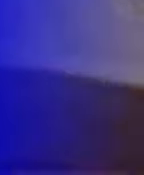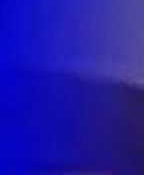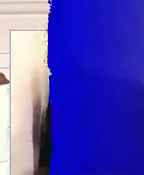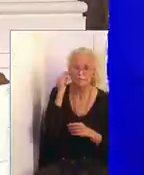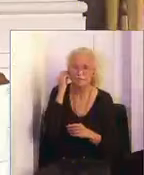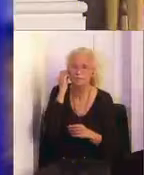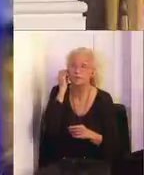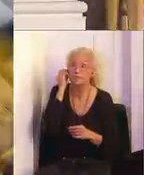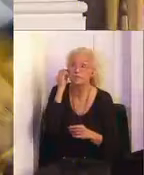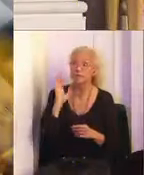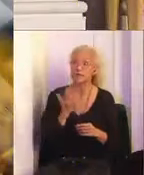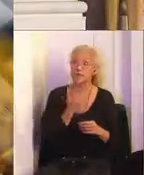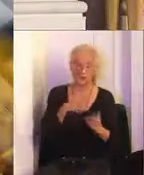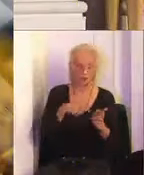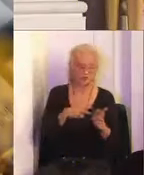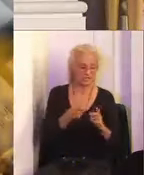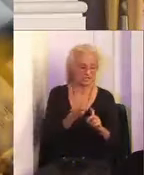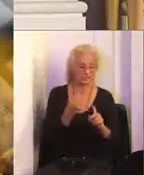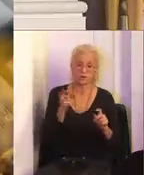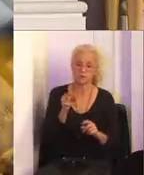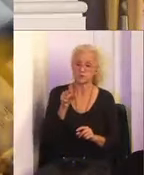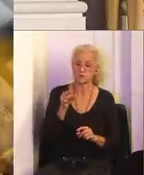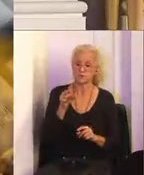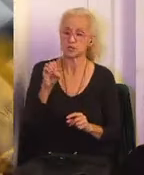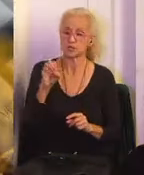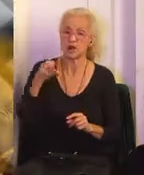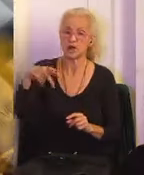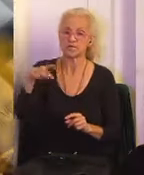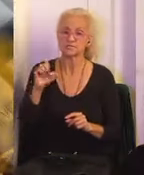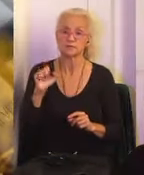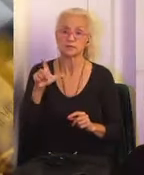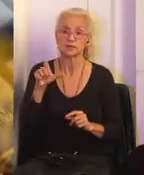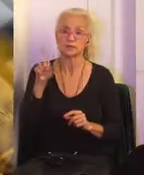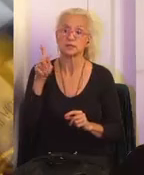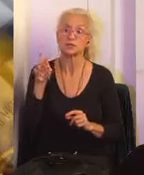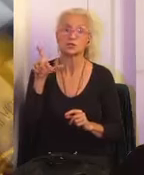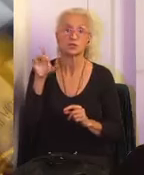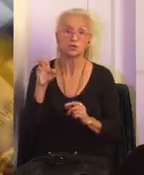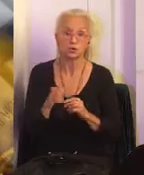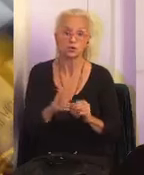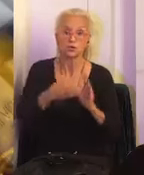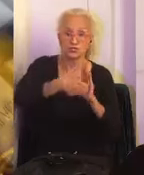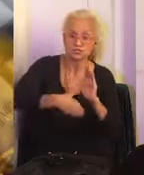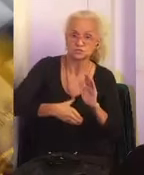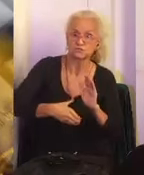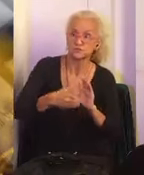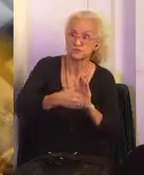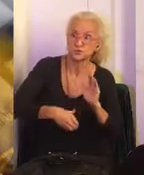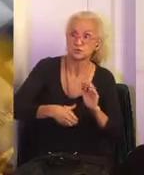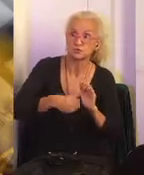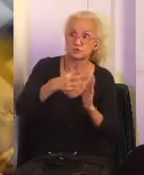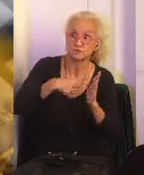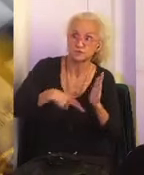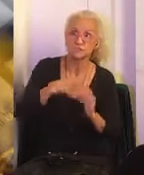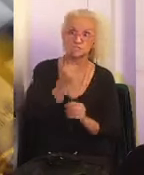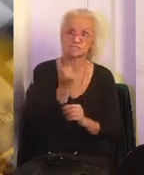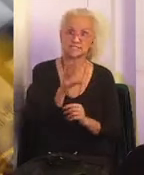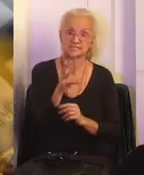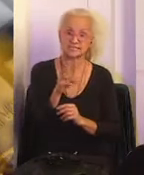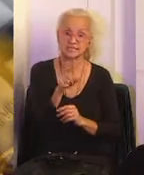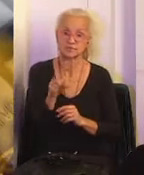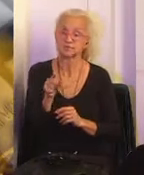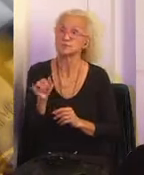And our reading this morning is taken from the Gospel of Luke, chapter 16, verses 1 through 13. This translation